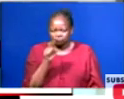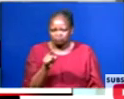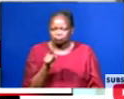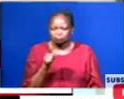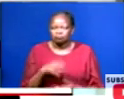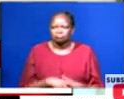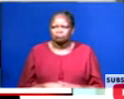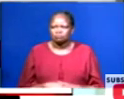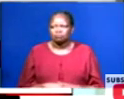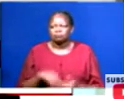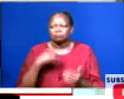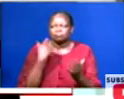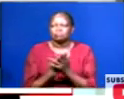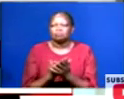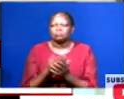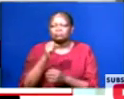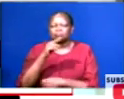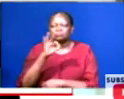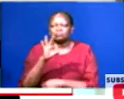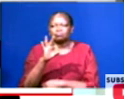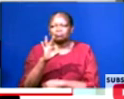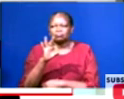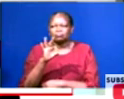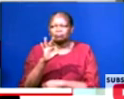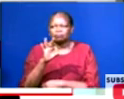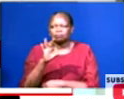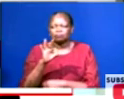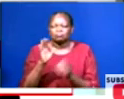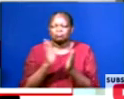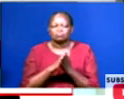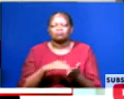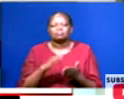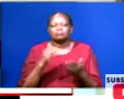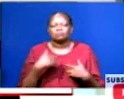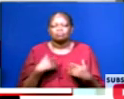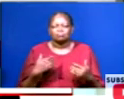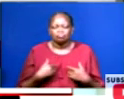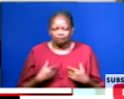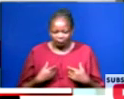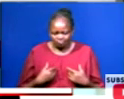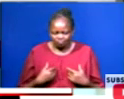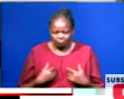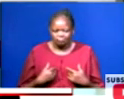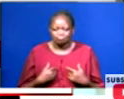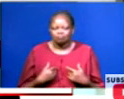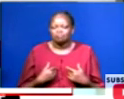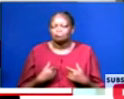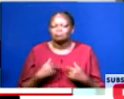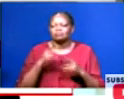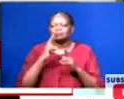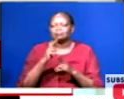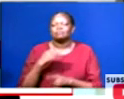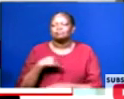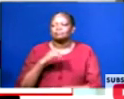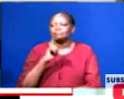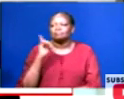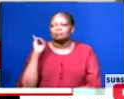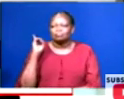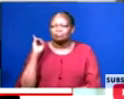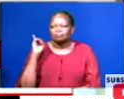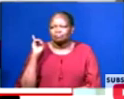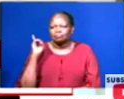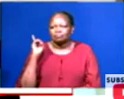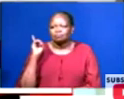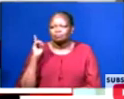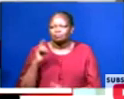and detained for 3 months. Nisi Imano visited that retired colonel and filed the following report for this week's